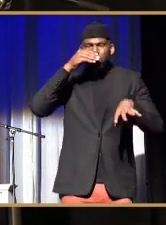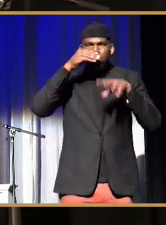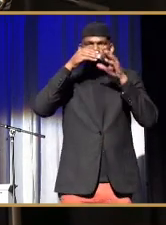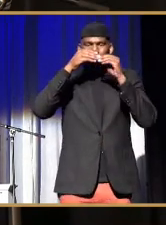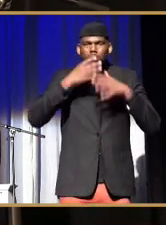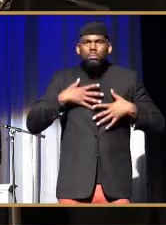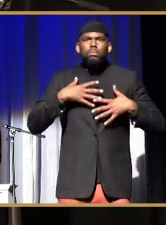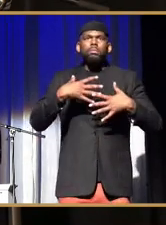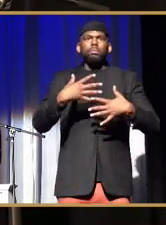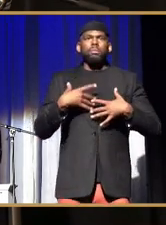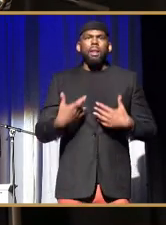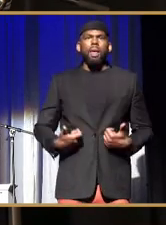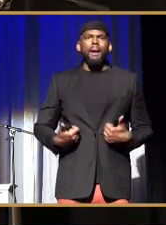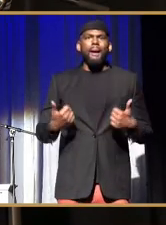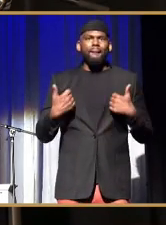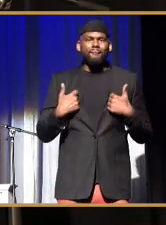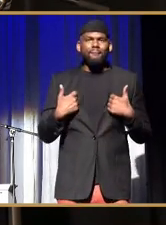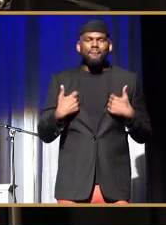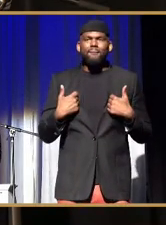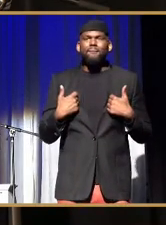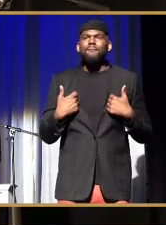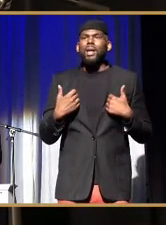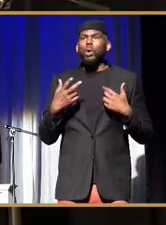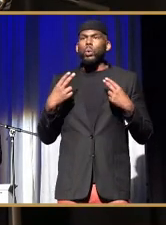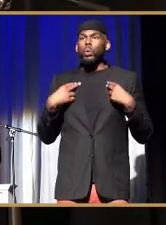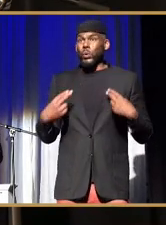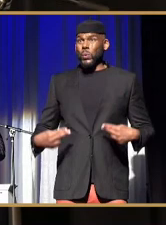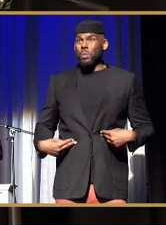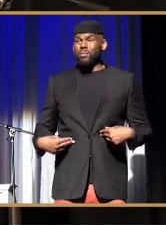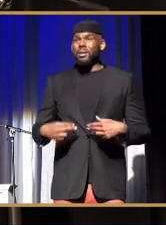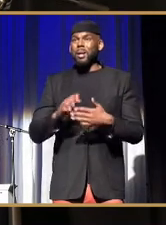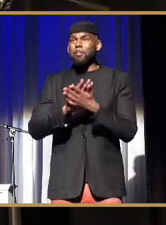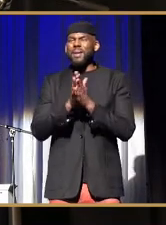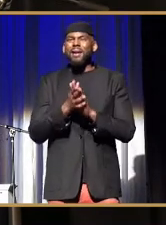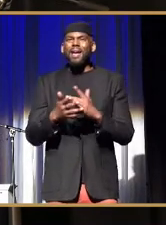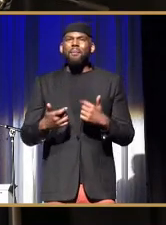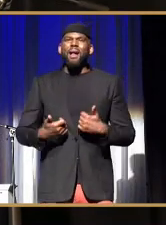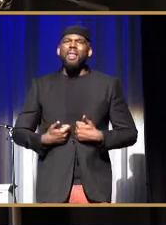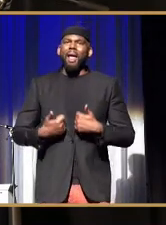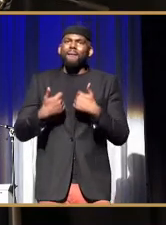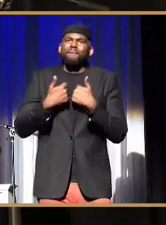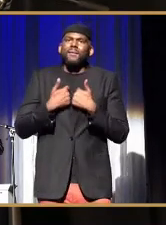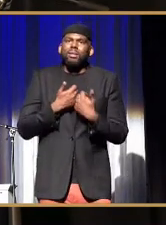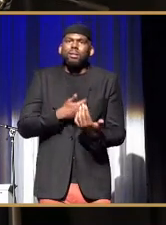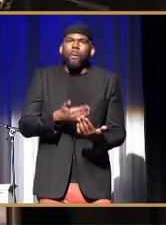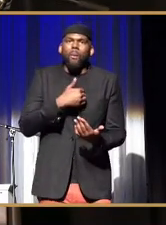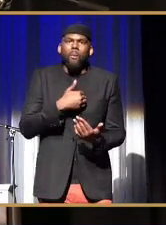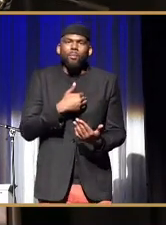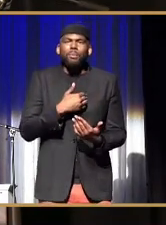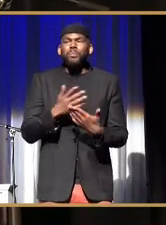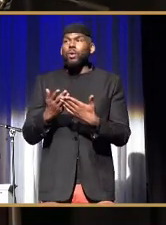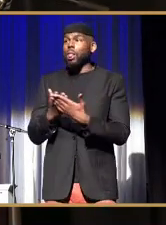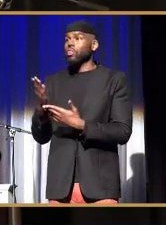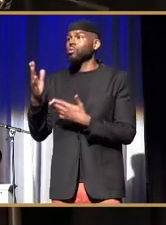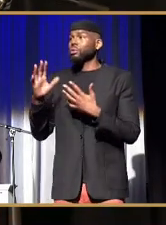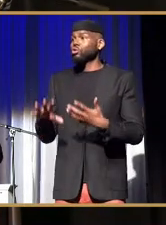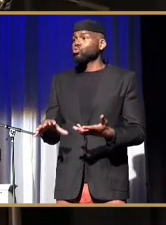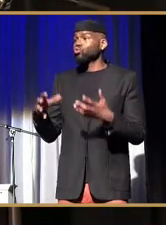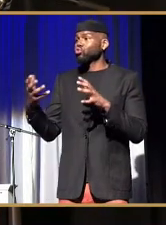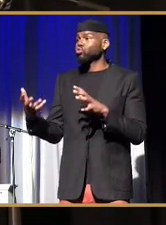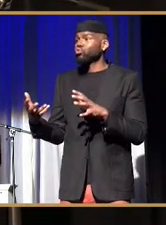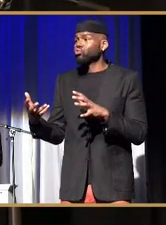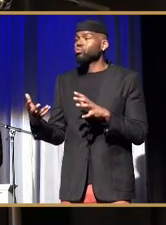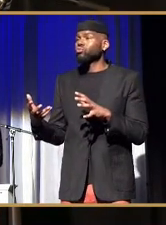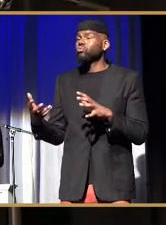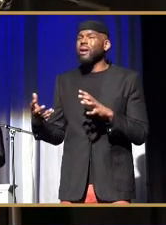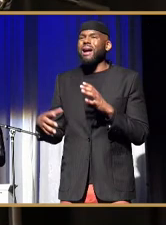breath of life, and humankind became a living soul." It is through disruption out